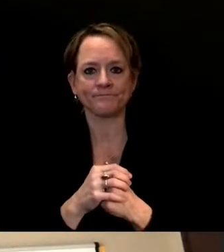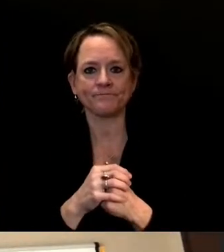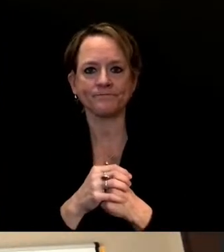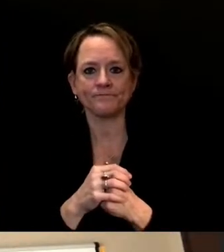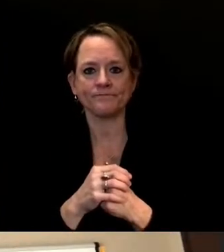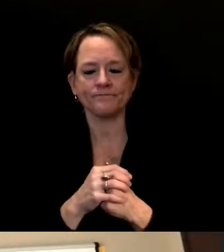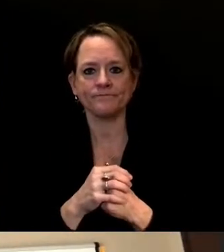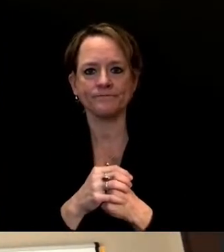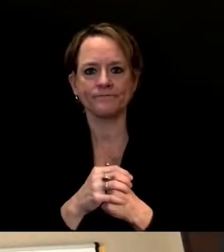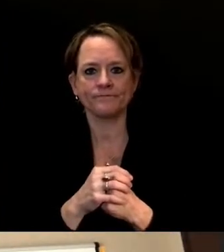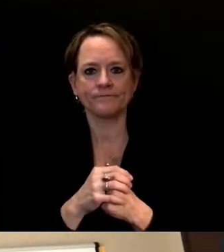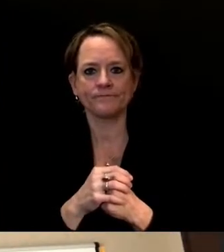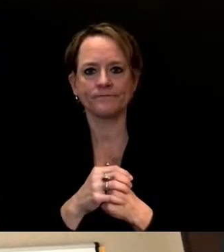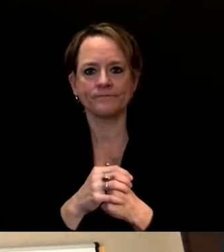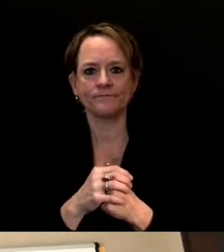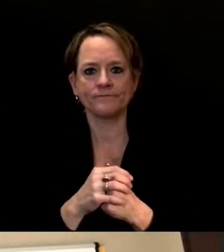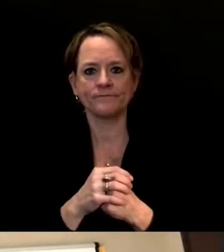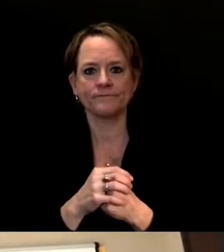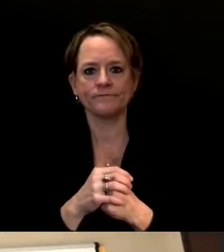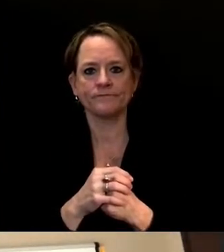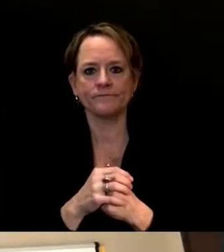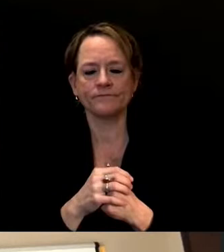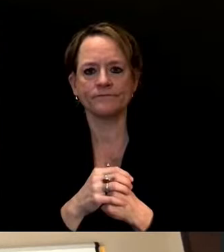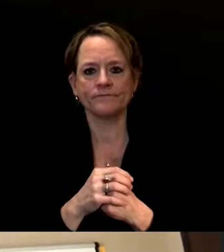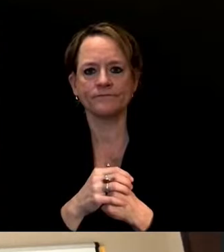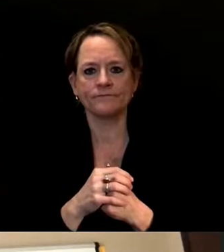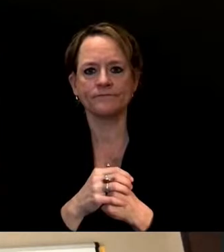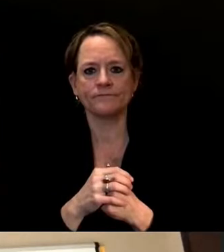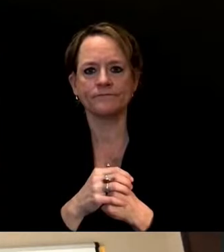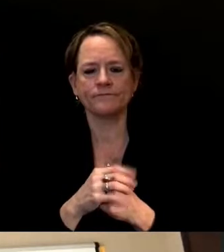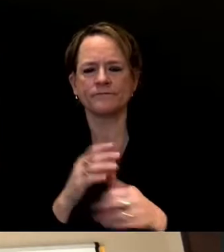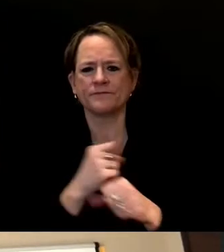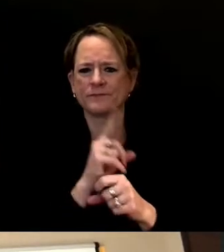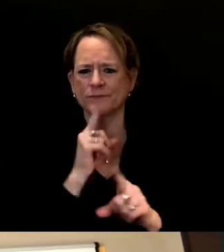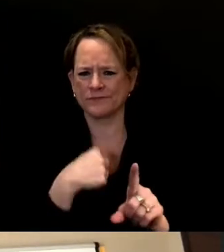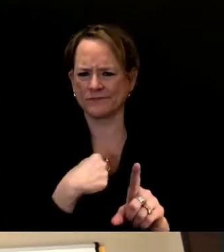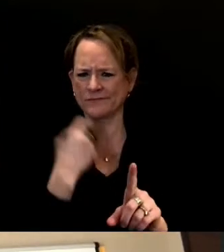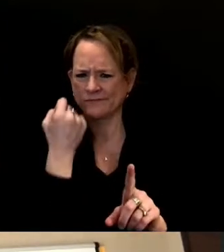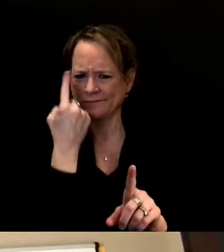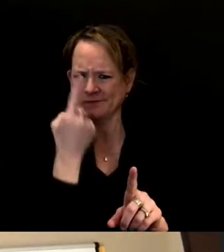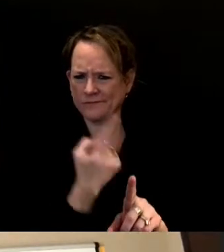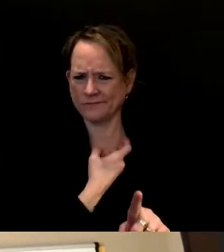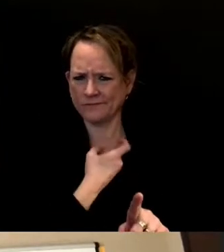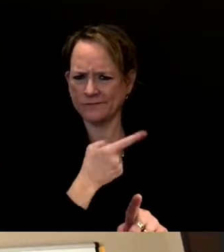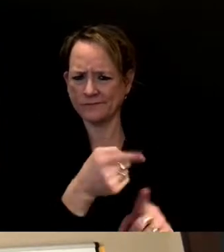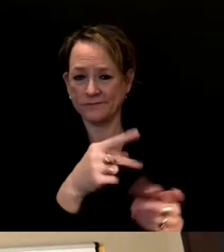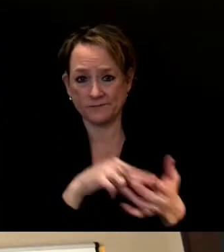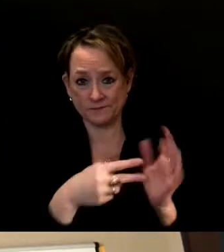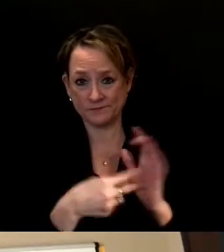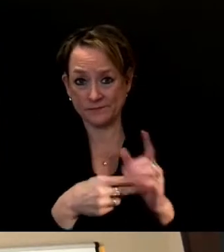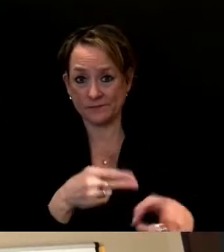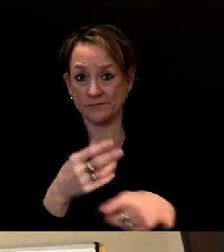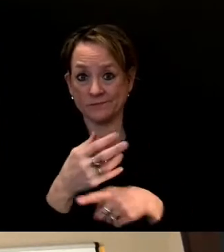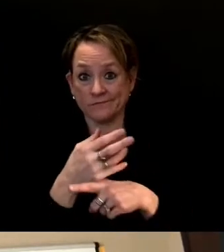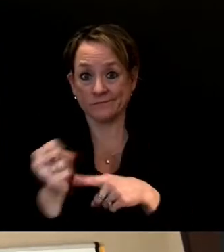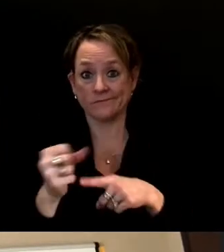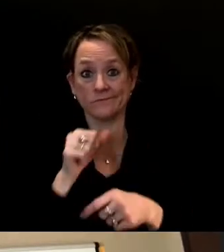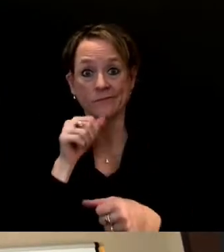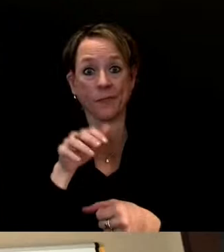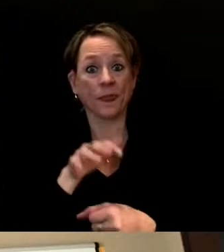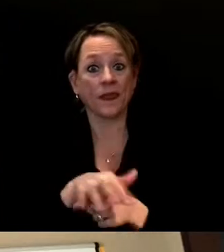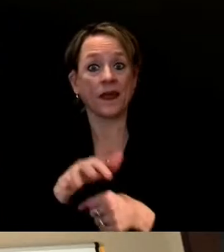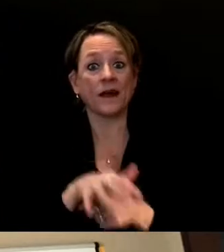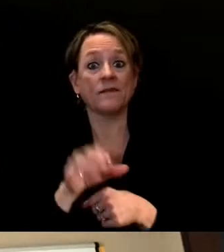understand the question, you're referring to shortages of over-the-counter medications used to treat the symptoms